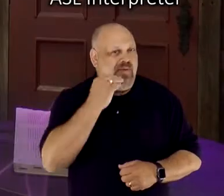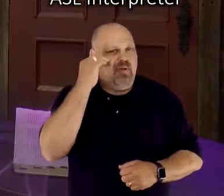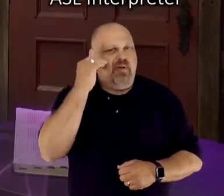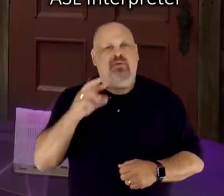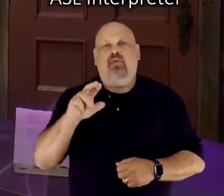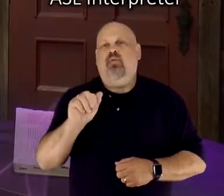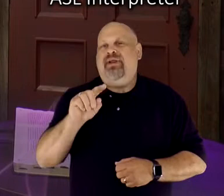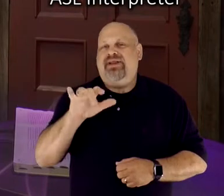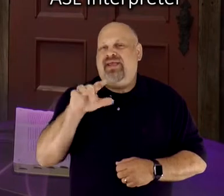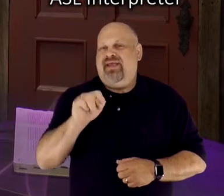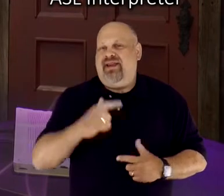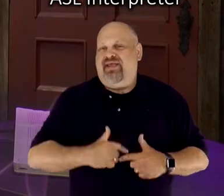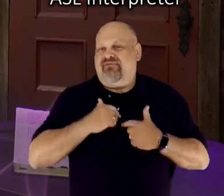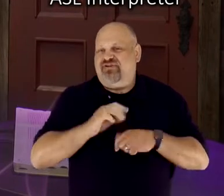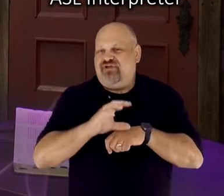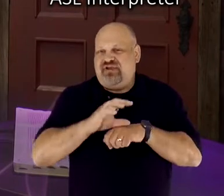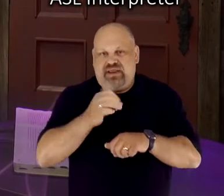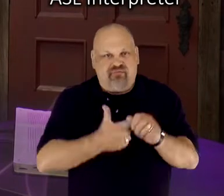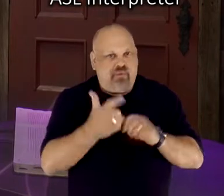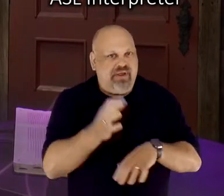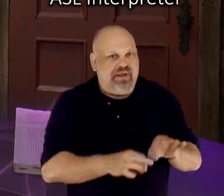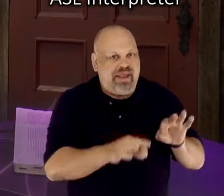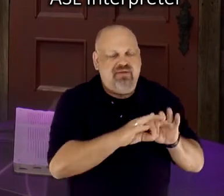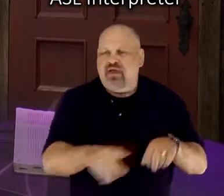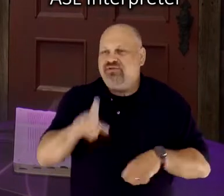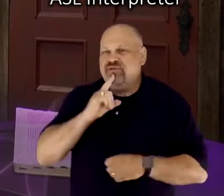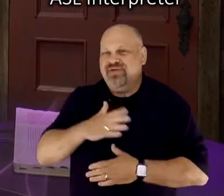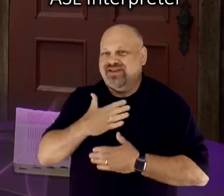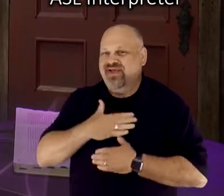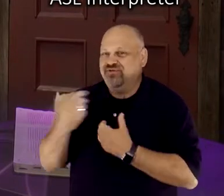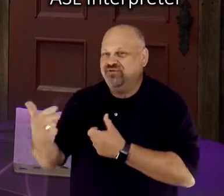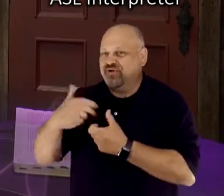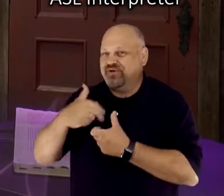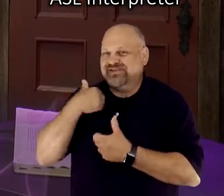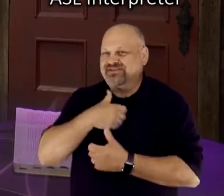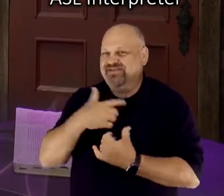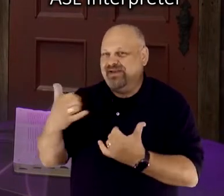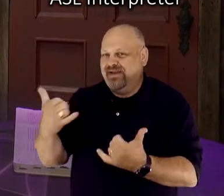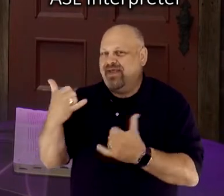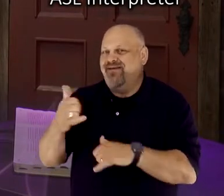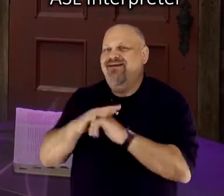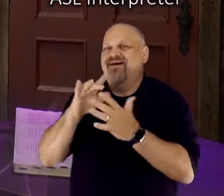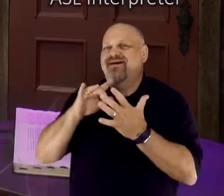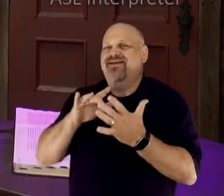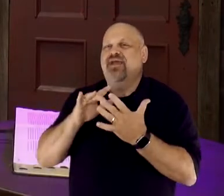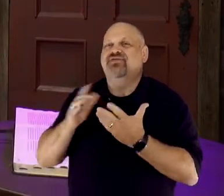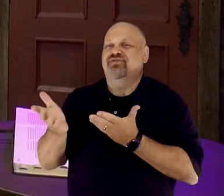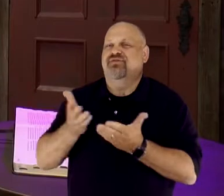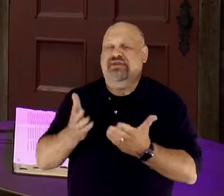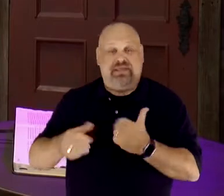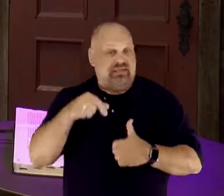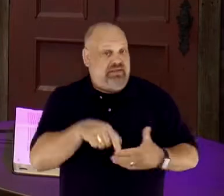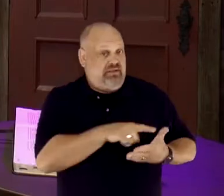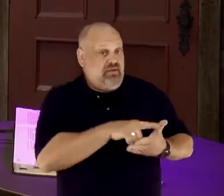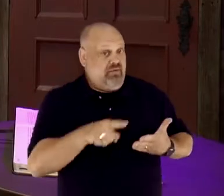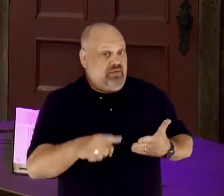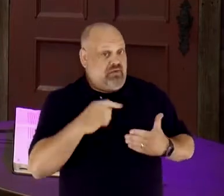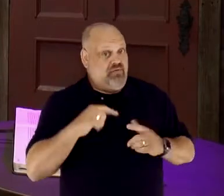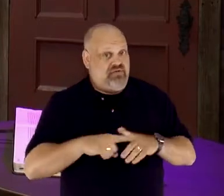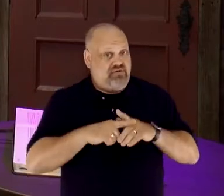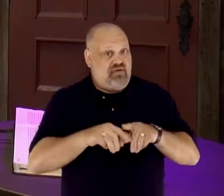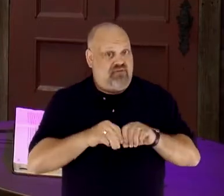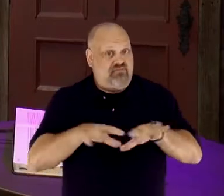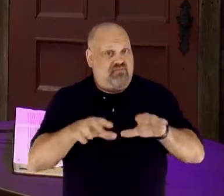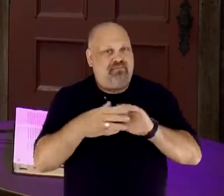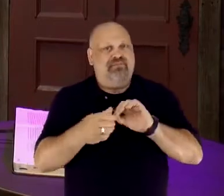Welcome home to Radiant Life Church, where everyone counts. We're so glad you're joining us today for our online service. This week, we're launching a series of messages